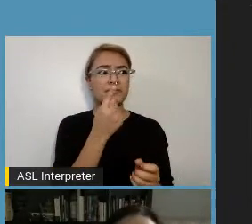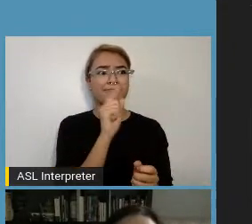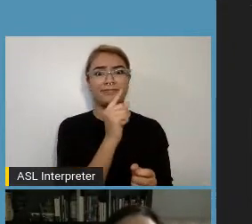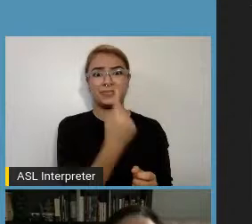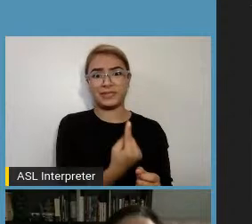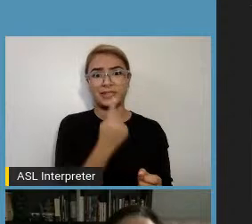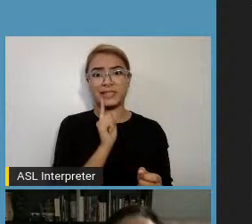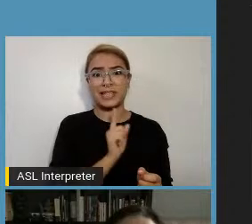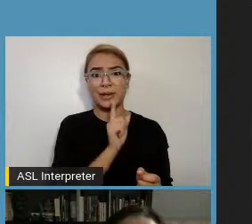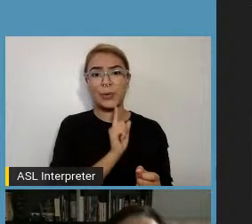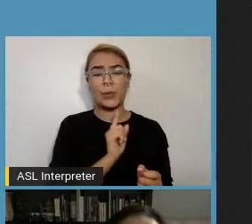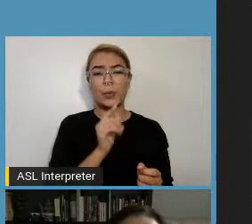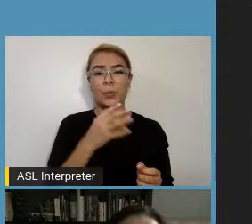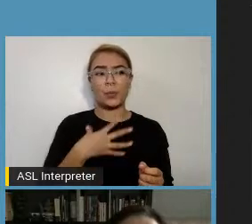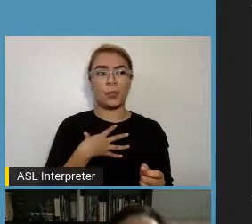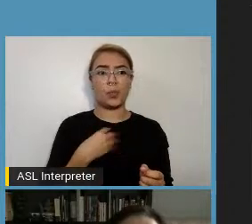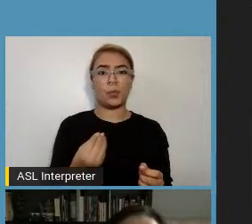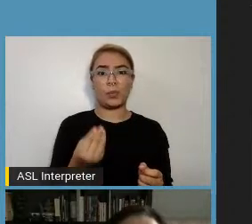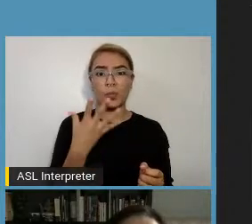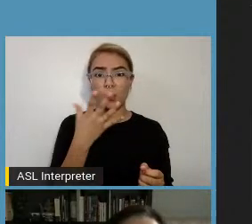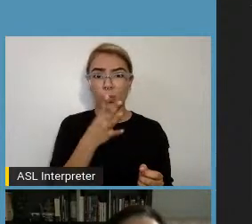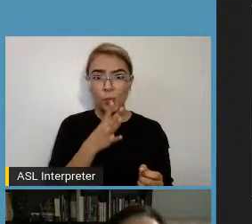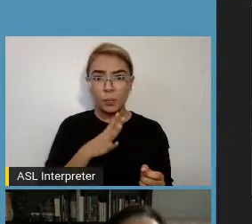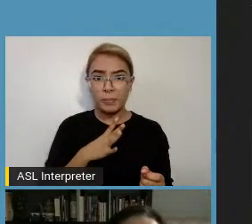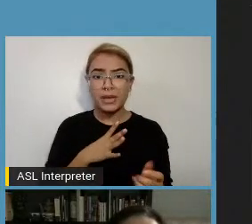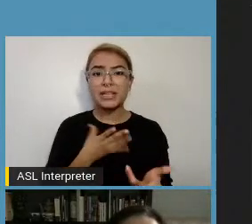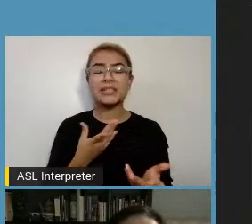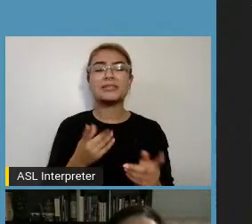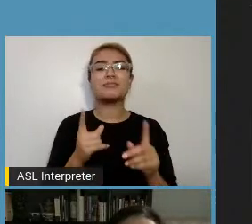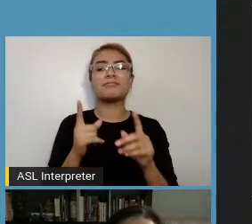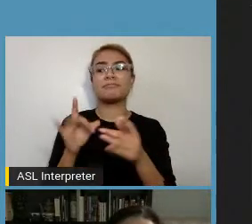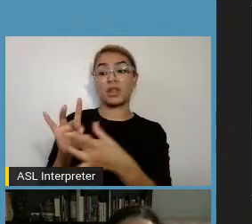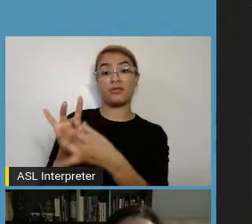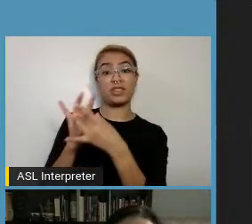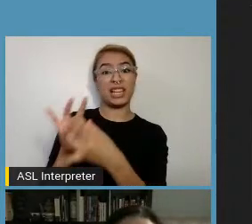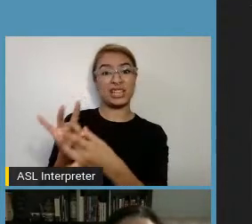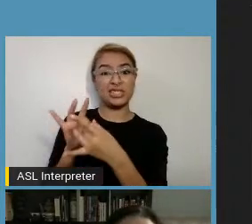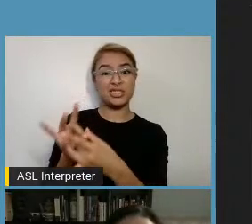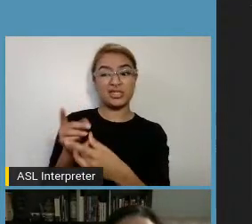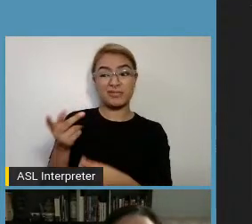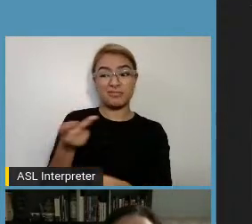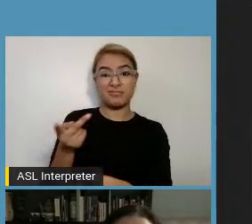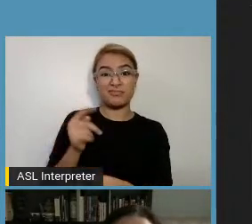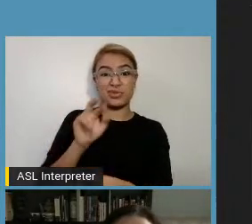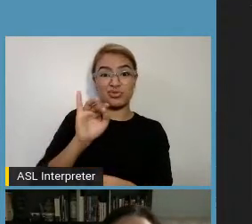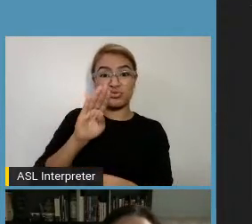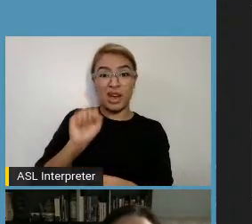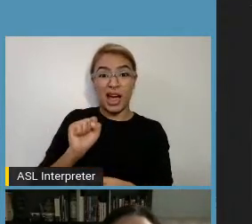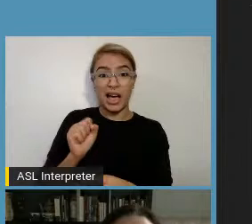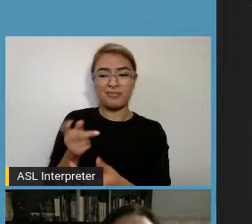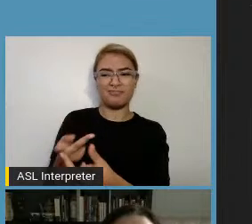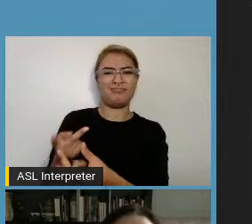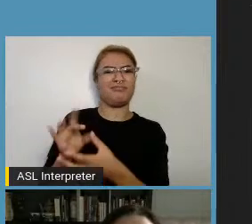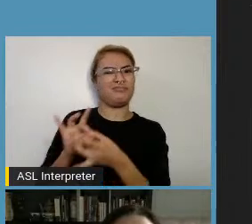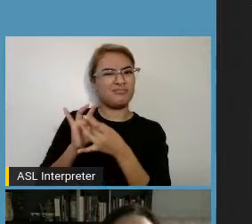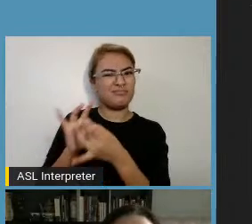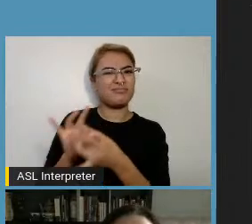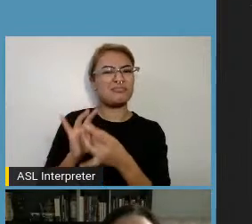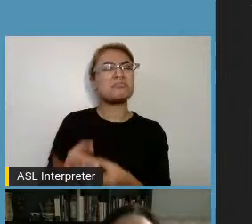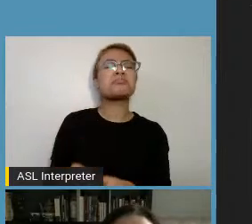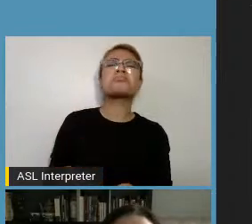West, but for the relationship that she had and the courage it took from the tribal leaders that were